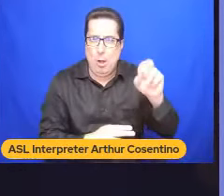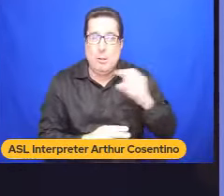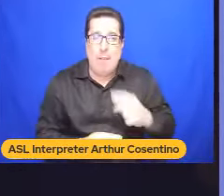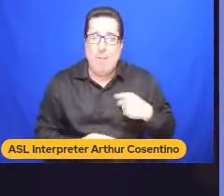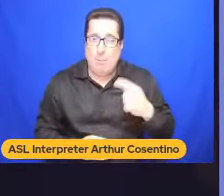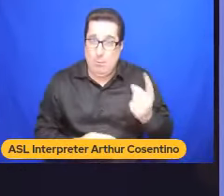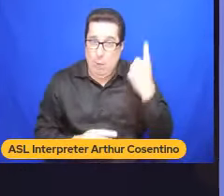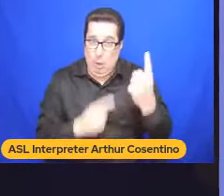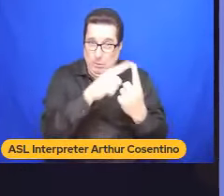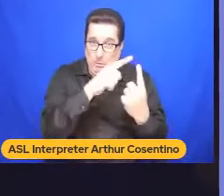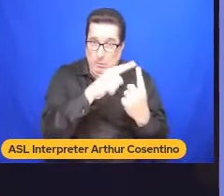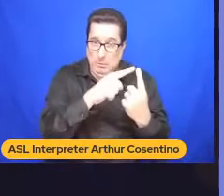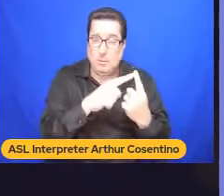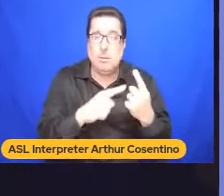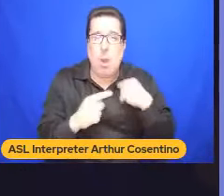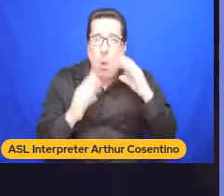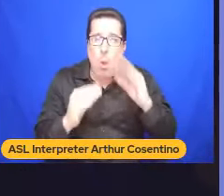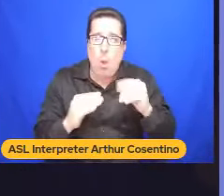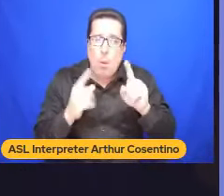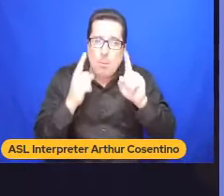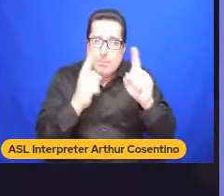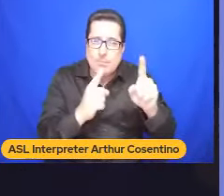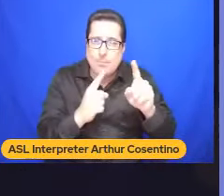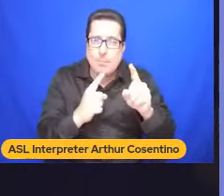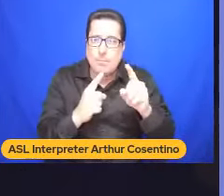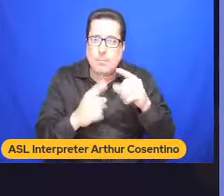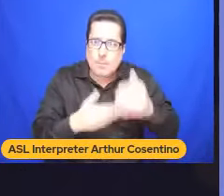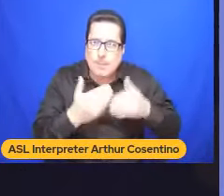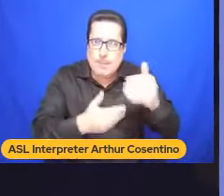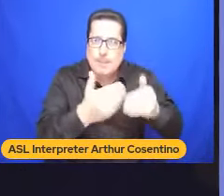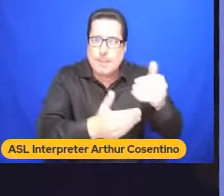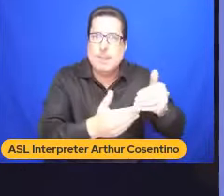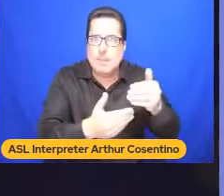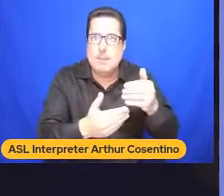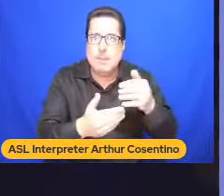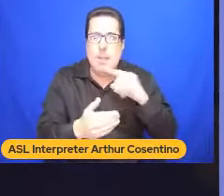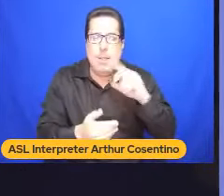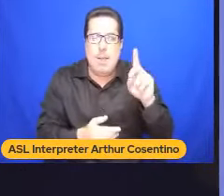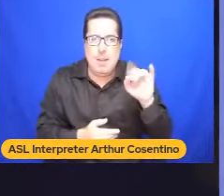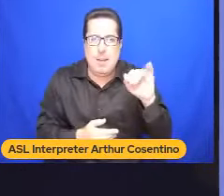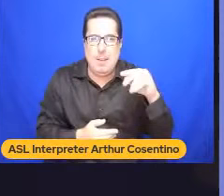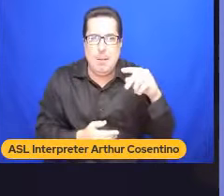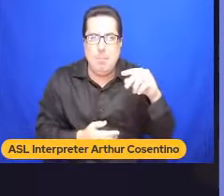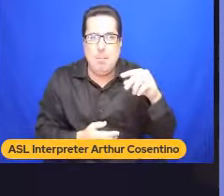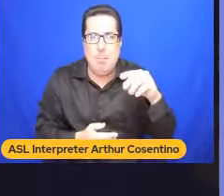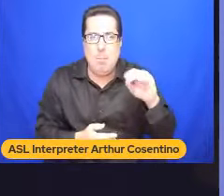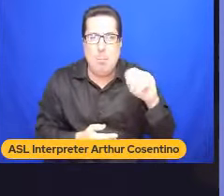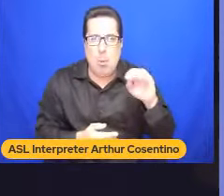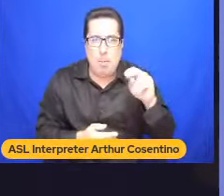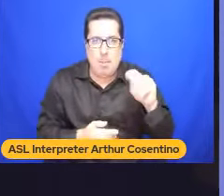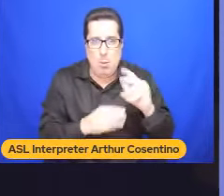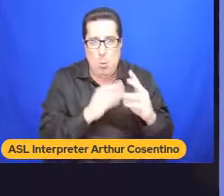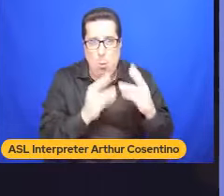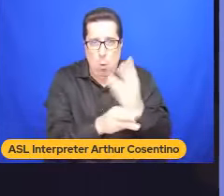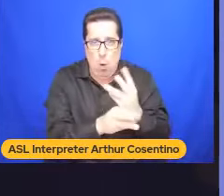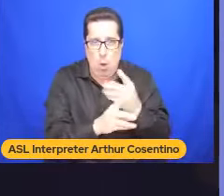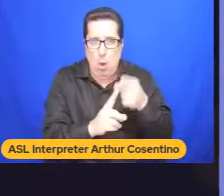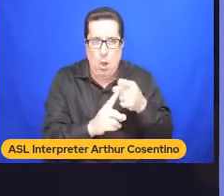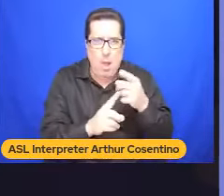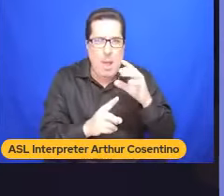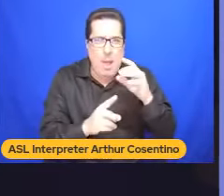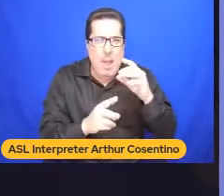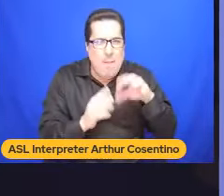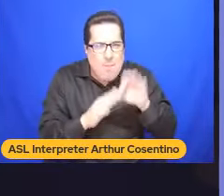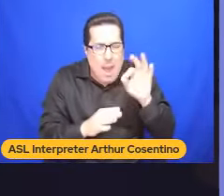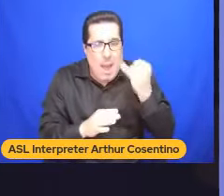towards an extremely, continuous deployment world where it's really not that notable that we released some code. So